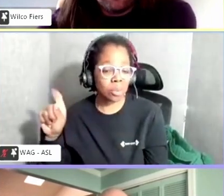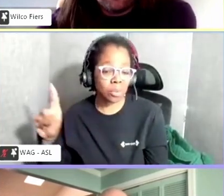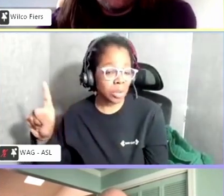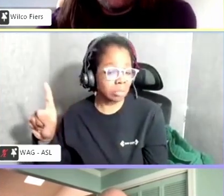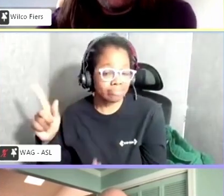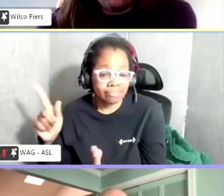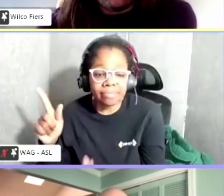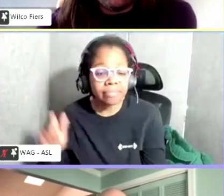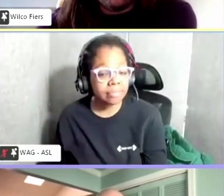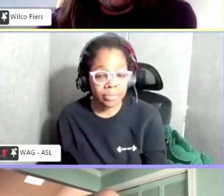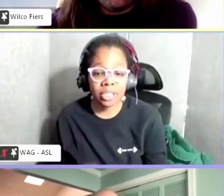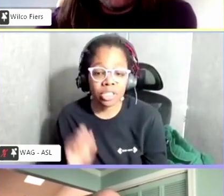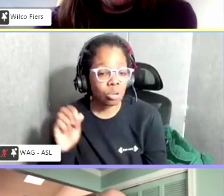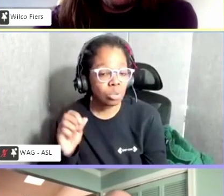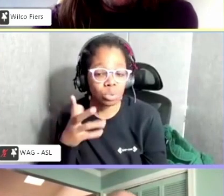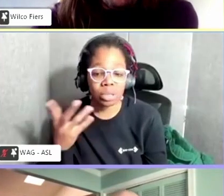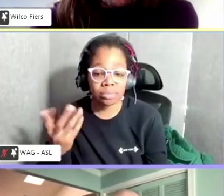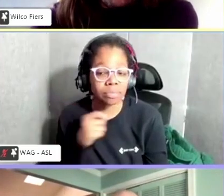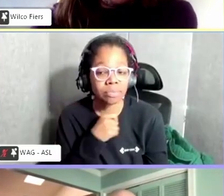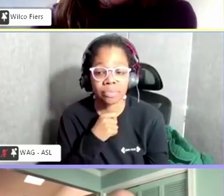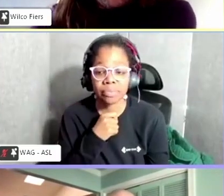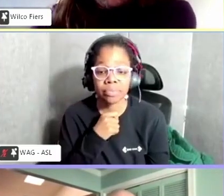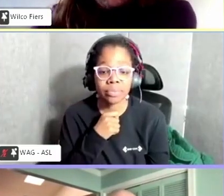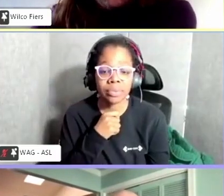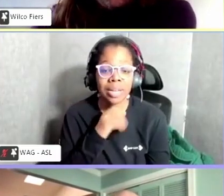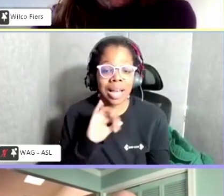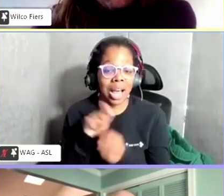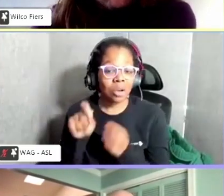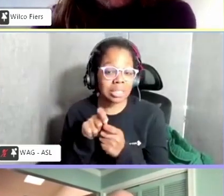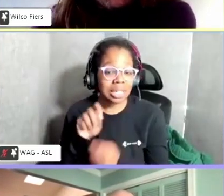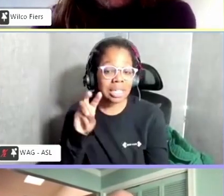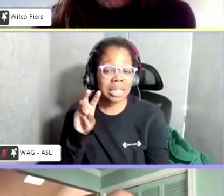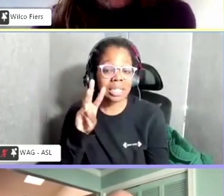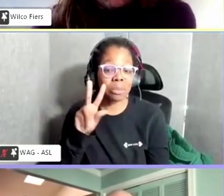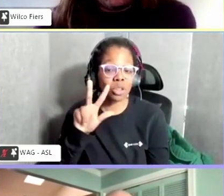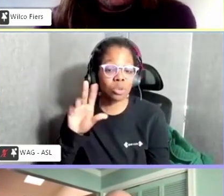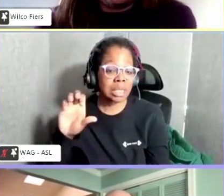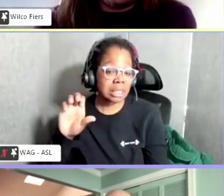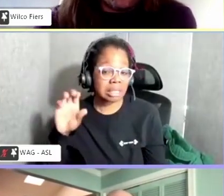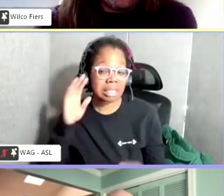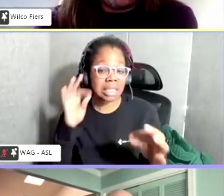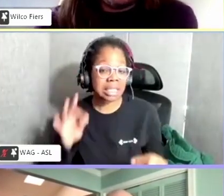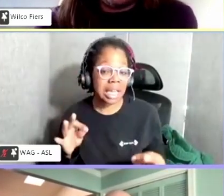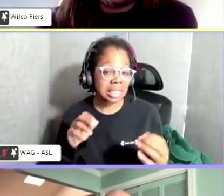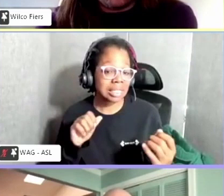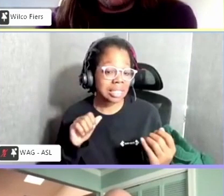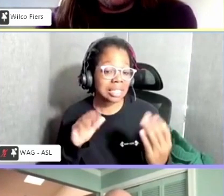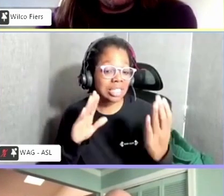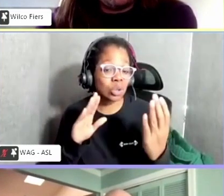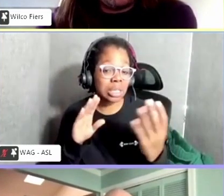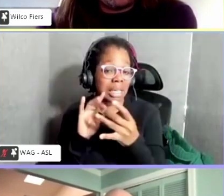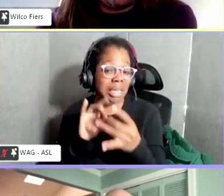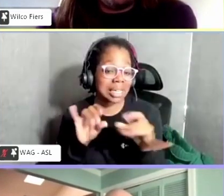cover. So how exactly the W3C ends up deciding to deal with it in the